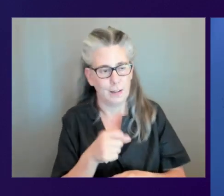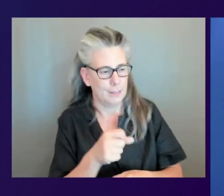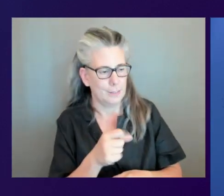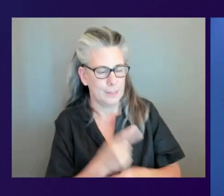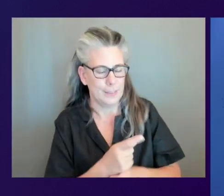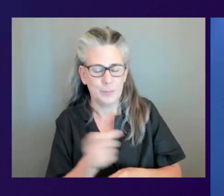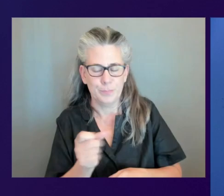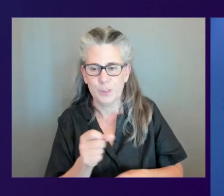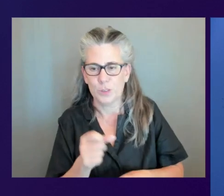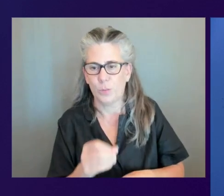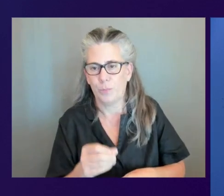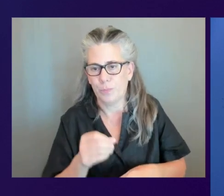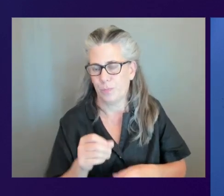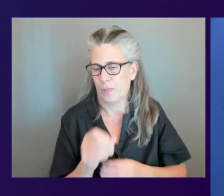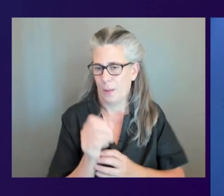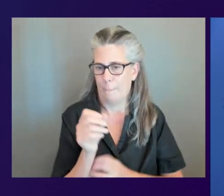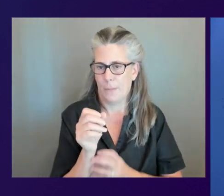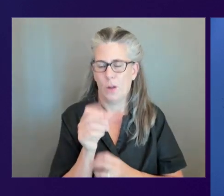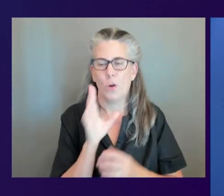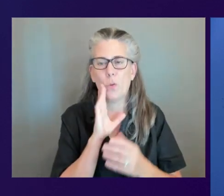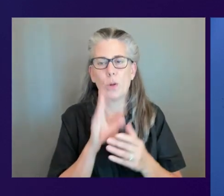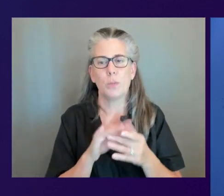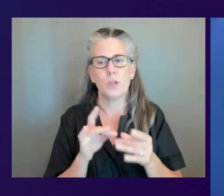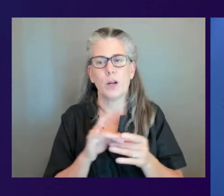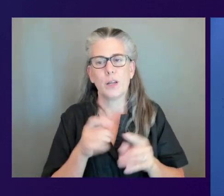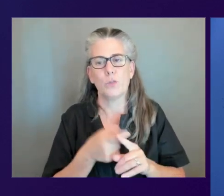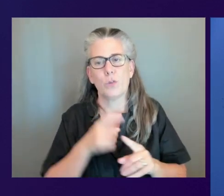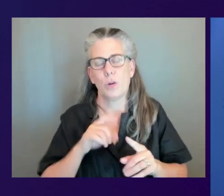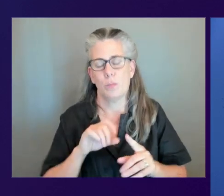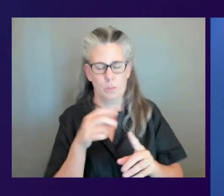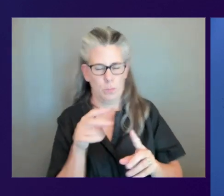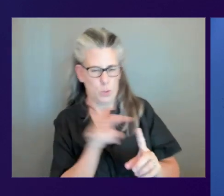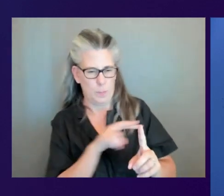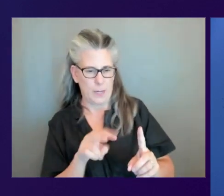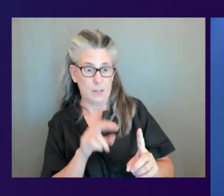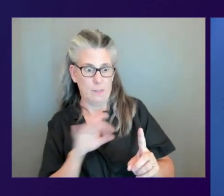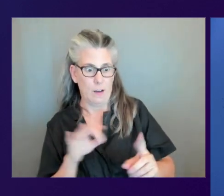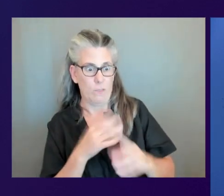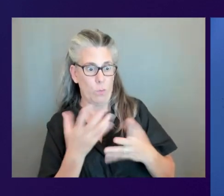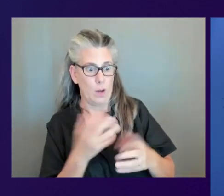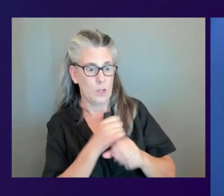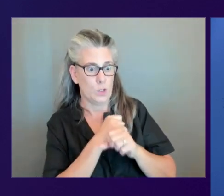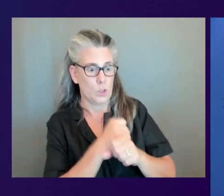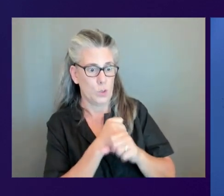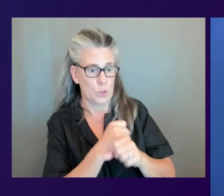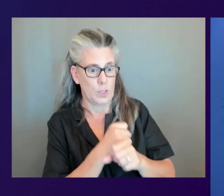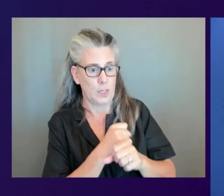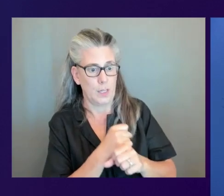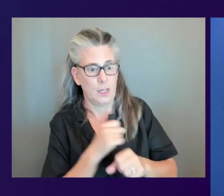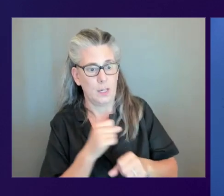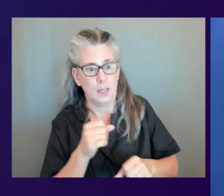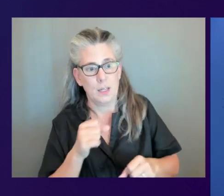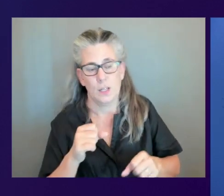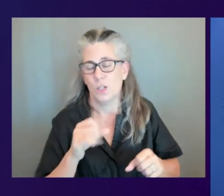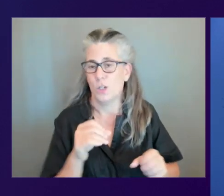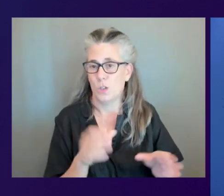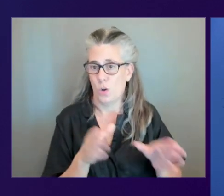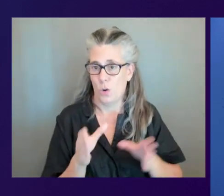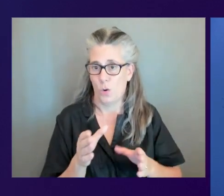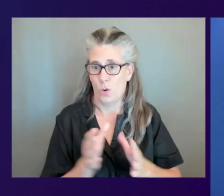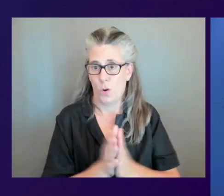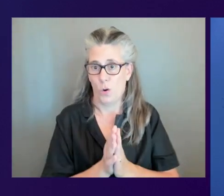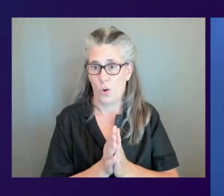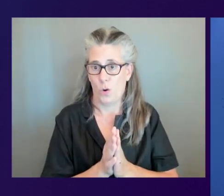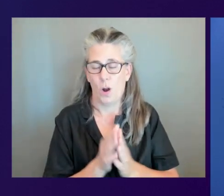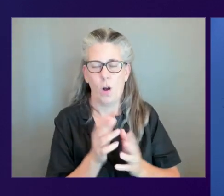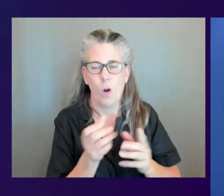we're going to be talking from a security perspective, it sounds like, which security and productivity, one of my favorite areas. Wait, hold on. I know this is getting a